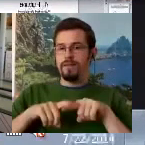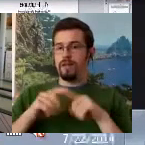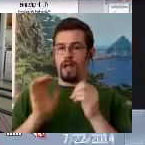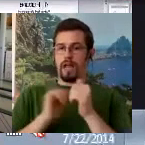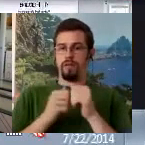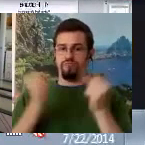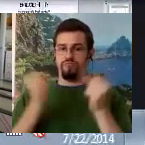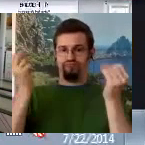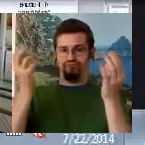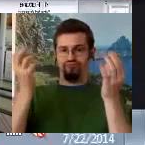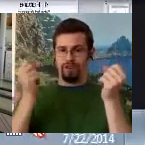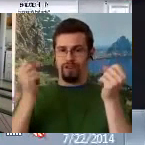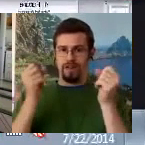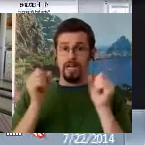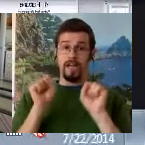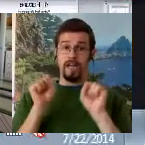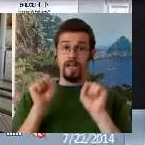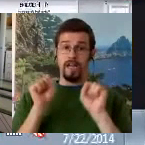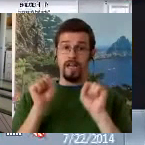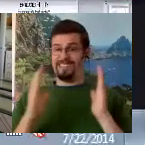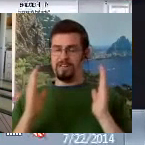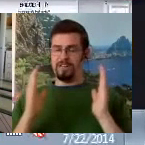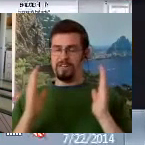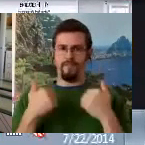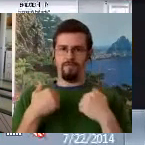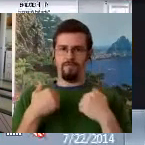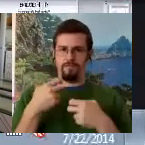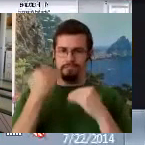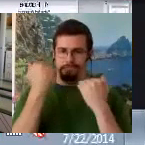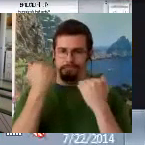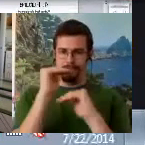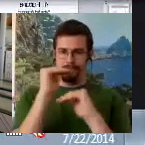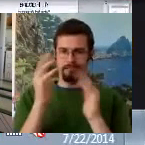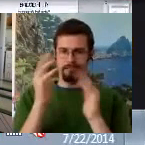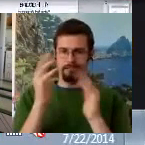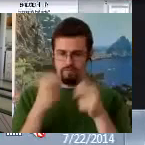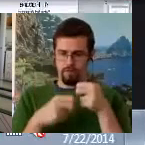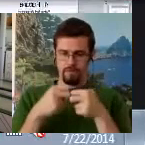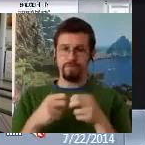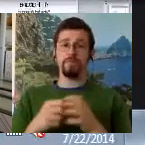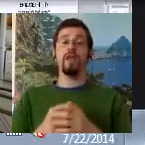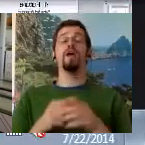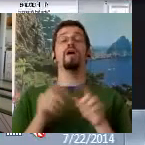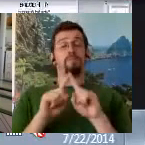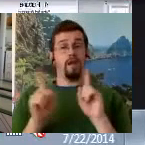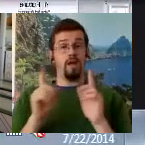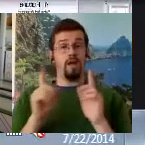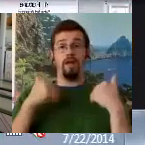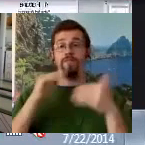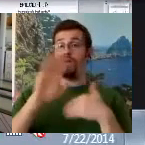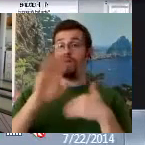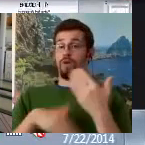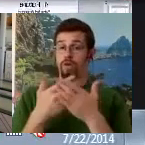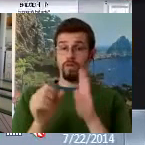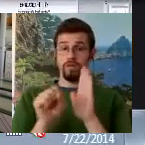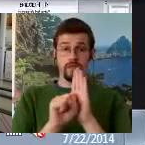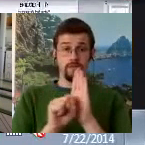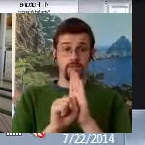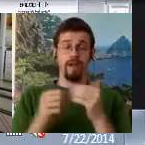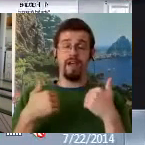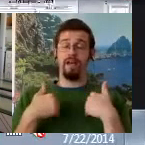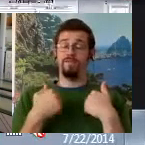can be some issues. But as you can see, we have all of the symbols. We have the real two-dimensional placement